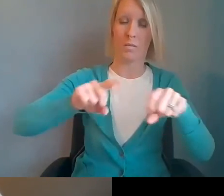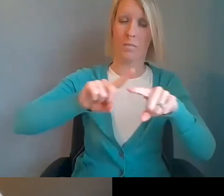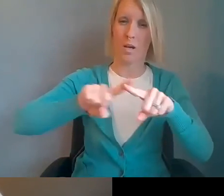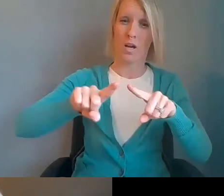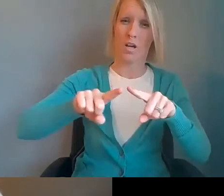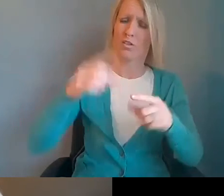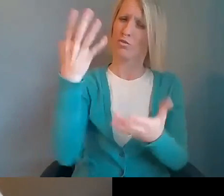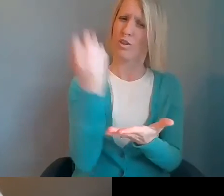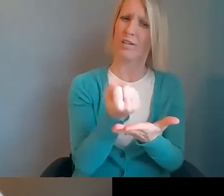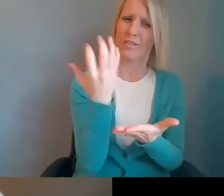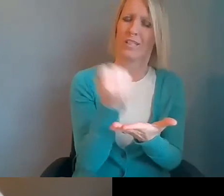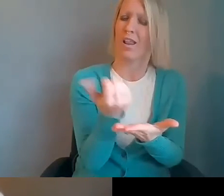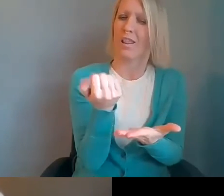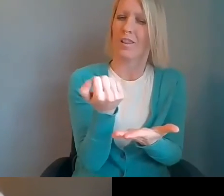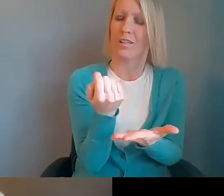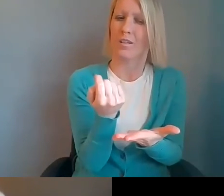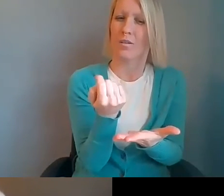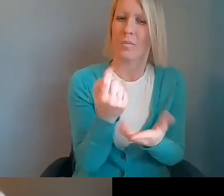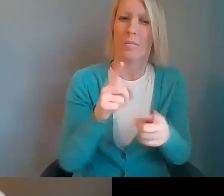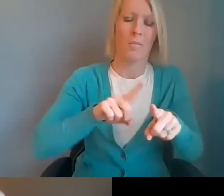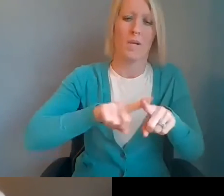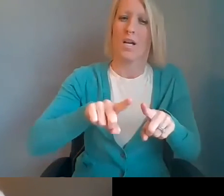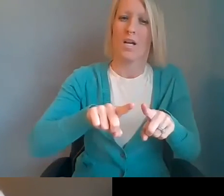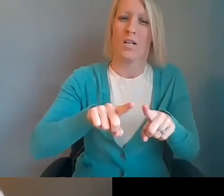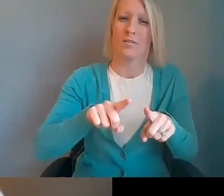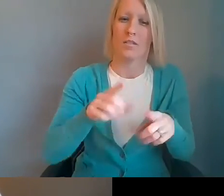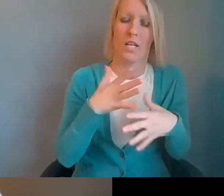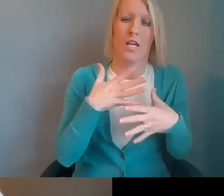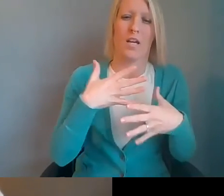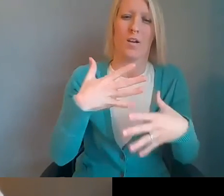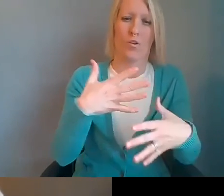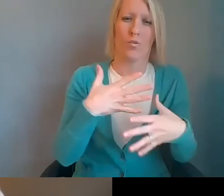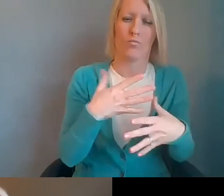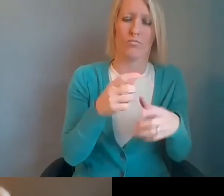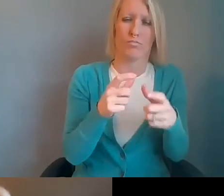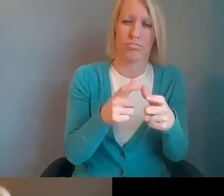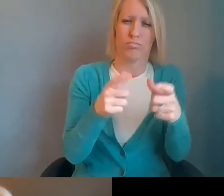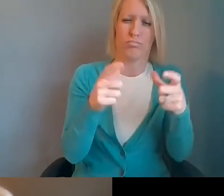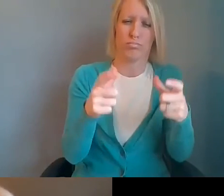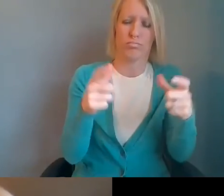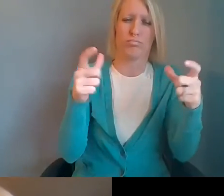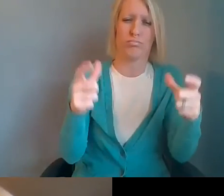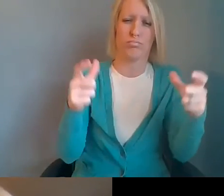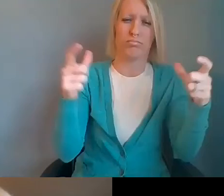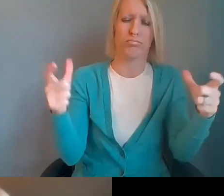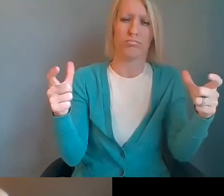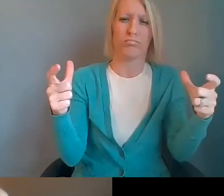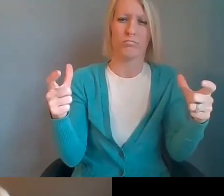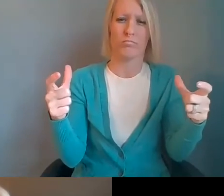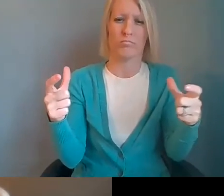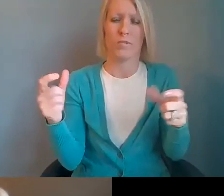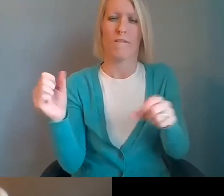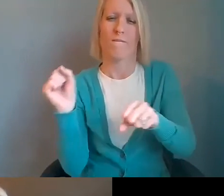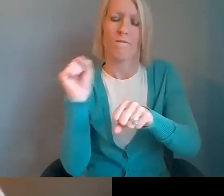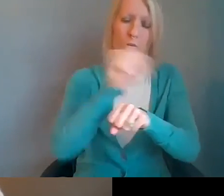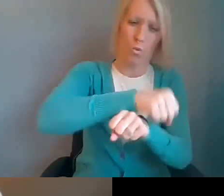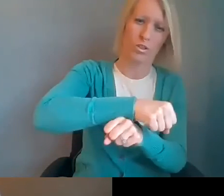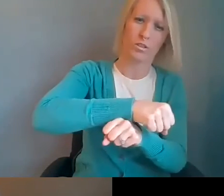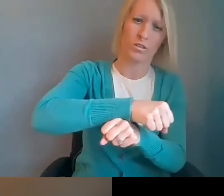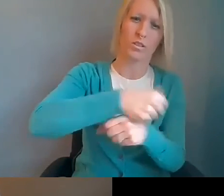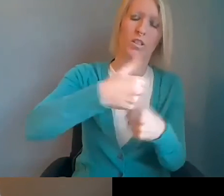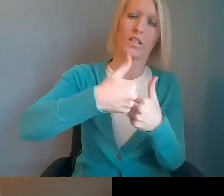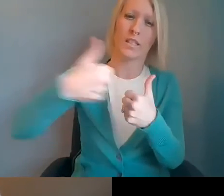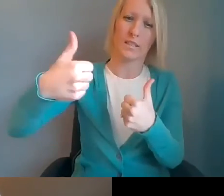pulling this out of here, this oxygen in here starts getting bigger and bigger, and that makes more of a force against this ink. So